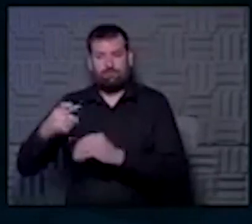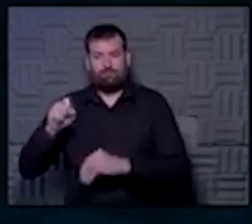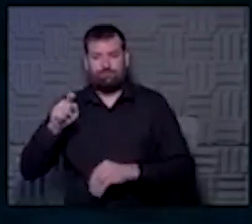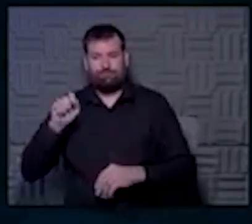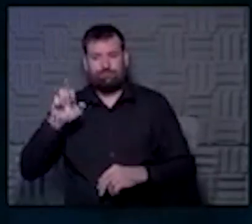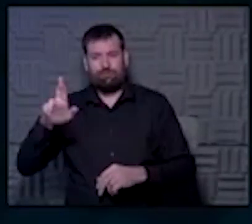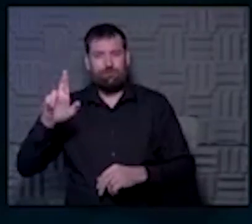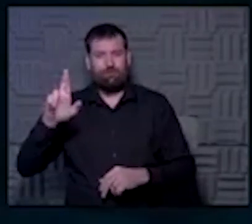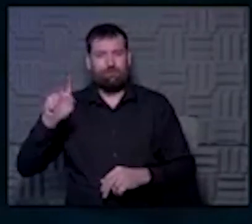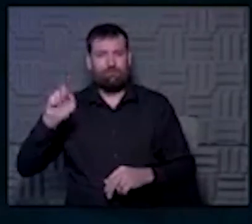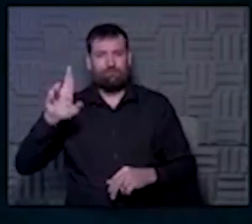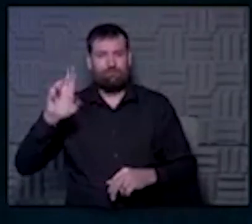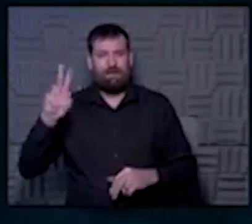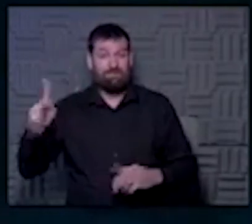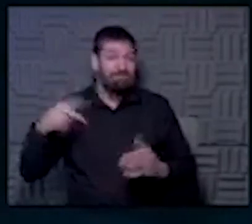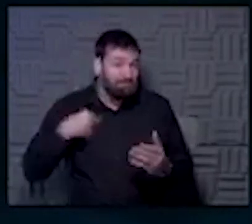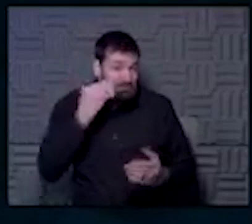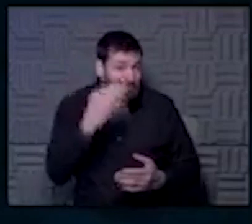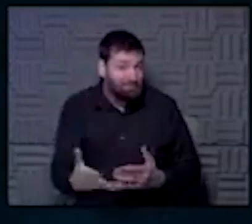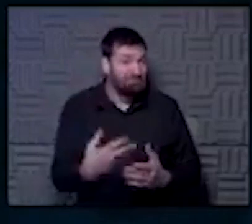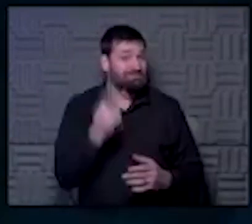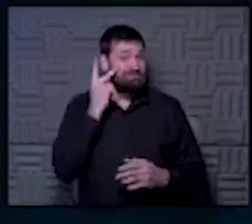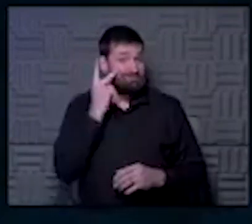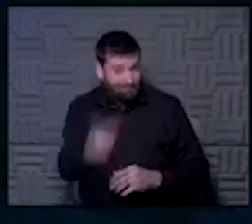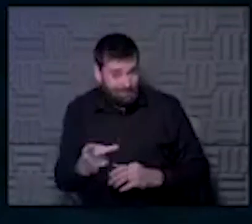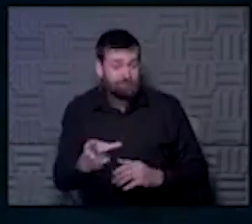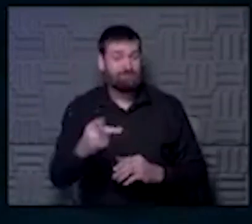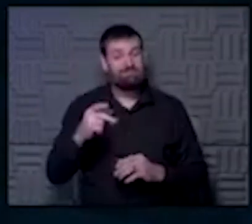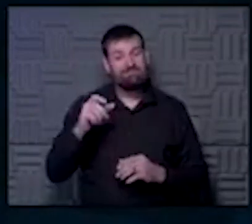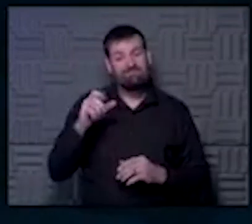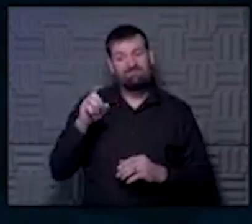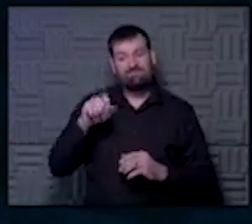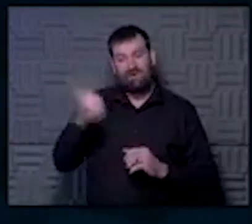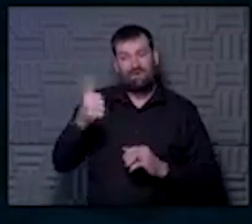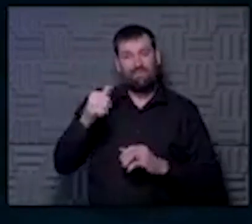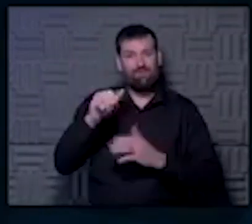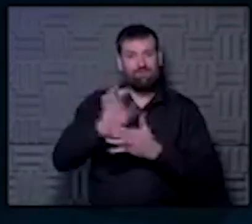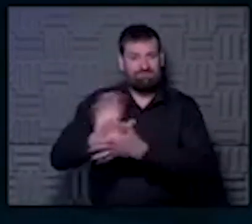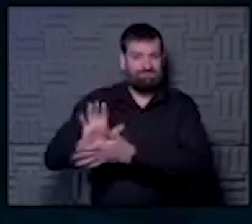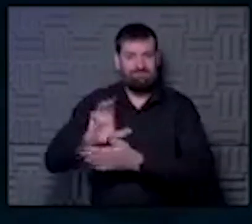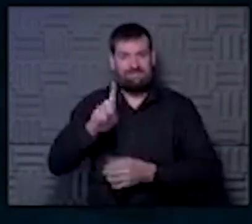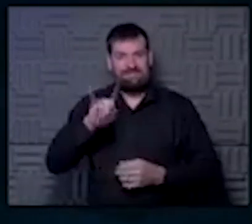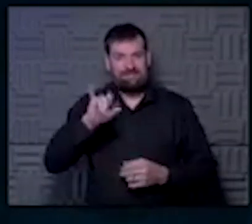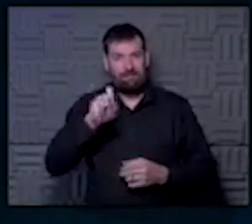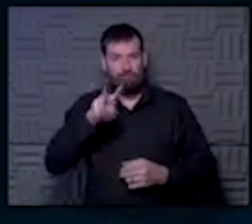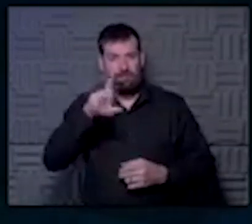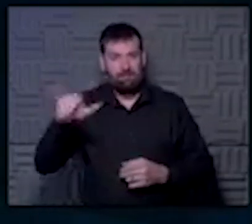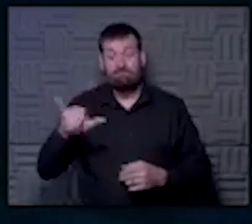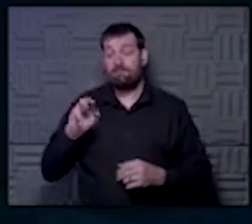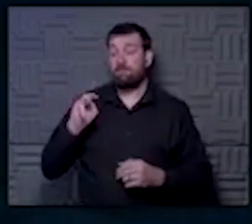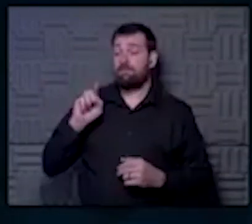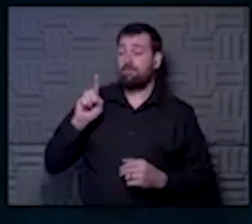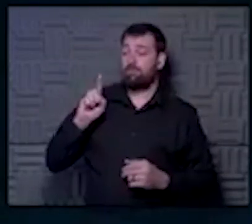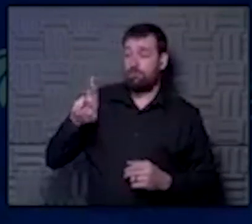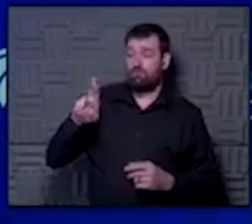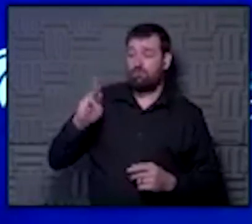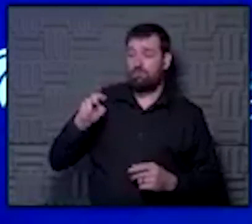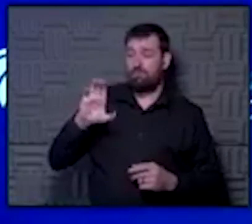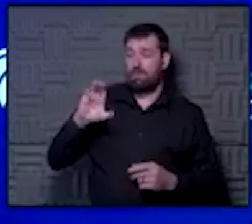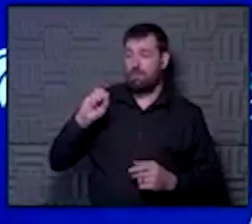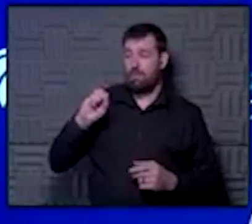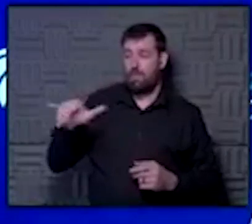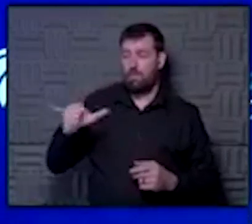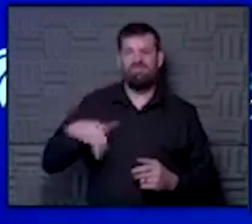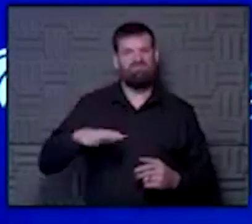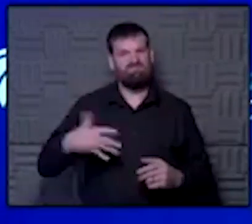I'm a Trekkie. You do. By the way, I watched another episode of Discovery last night, and I love that. Dr. McCoy, what a remarkable